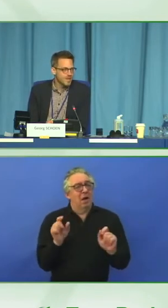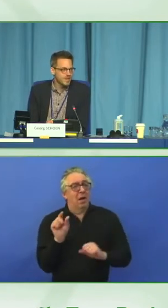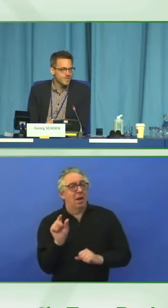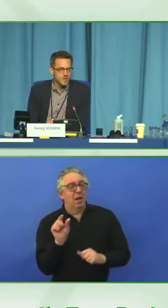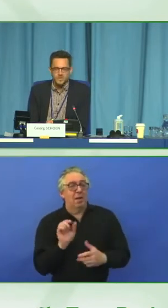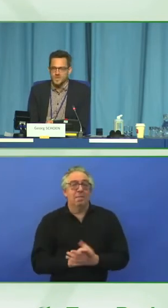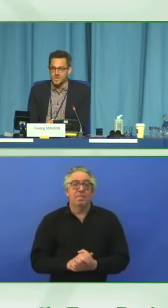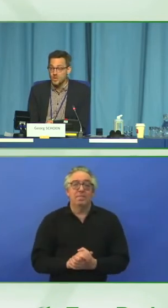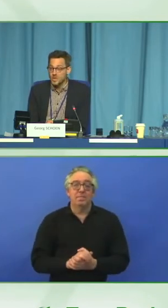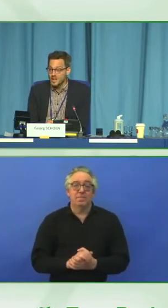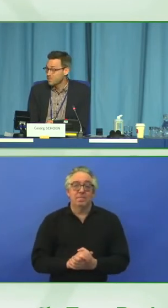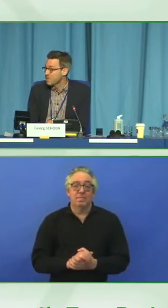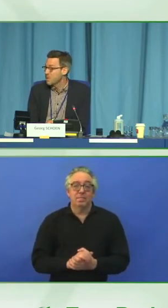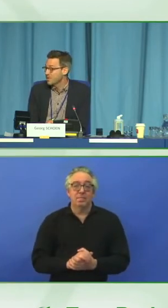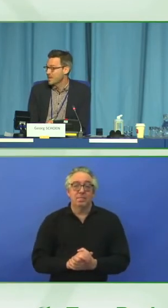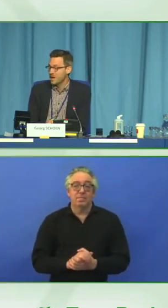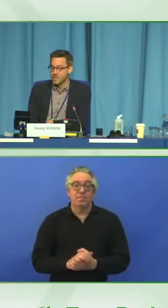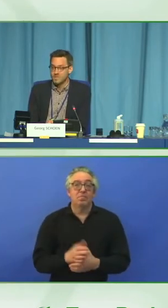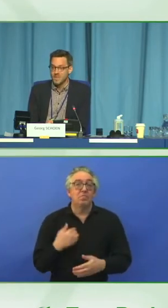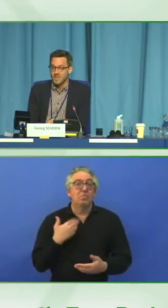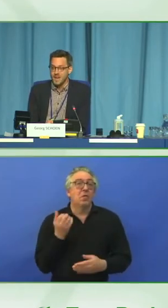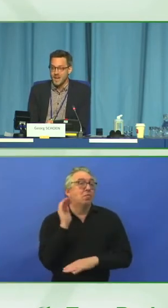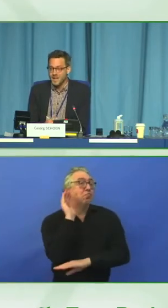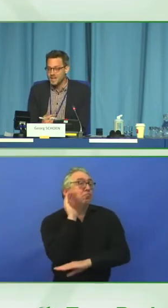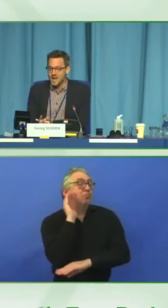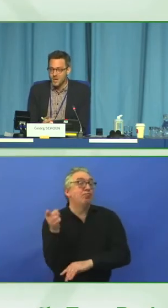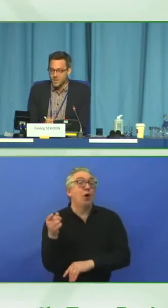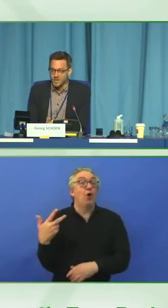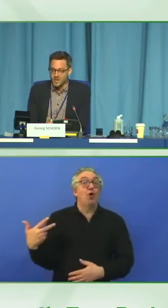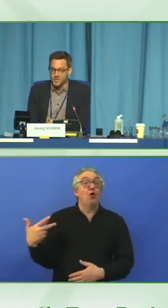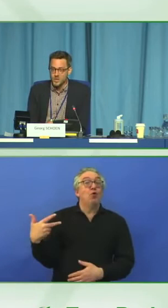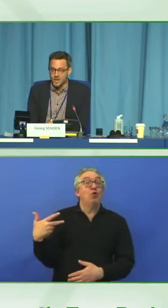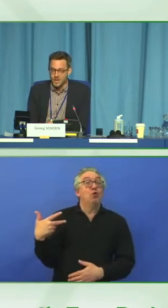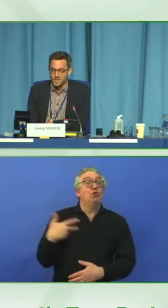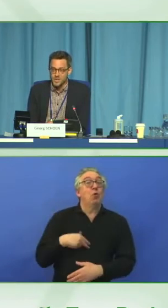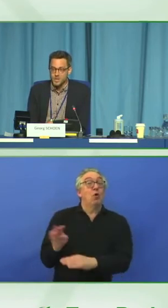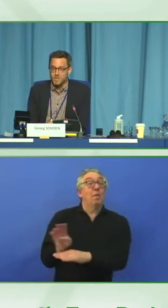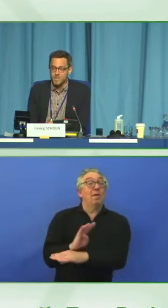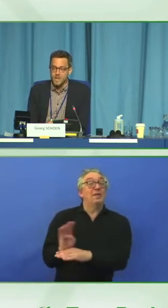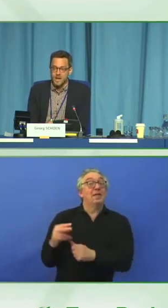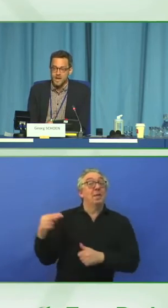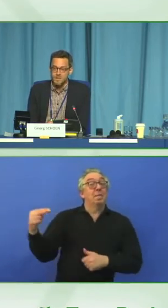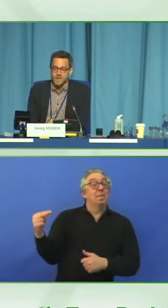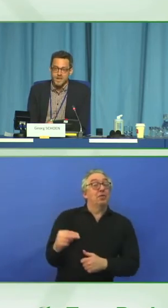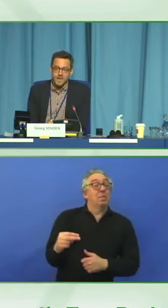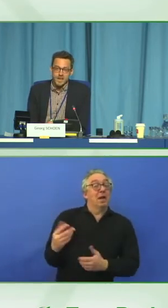the perspective of the social entrepreneur now in our circle. So